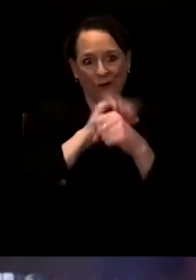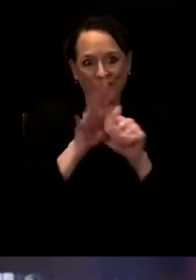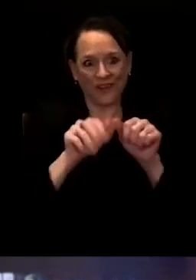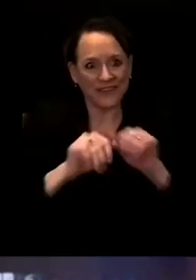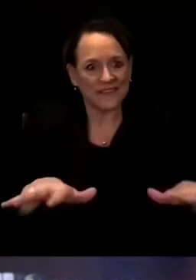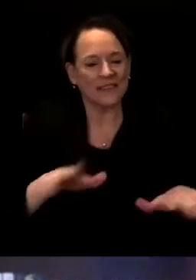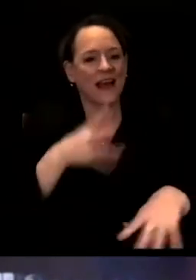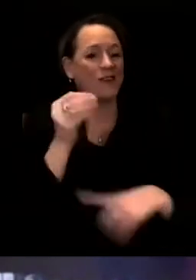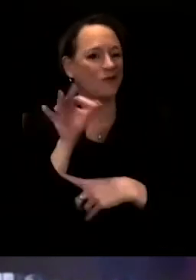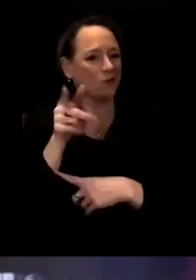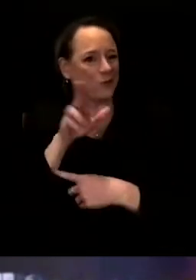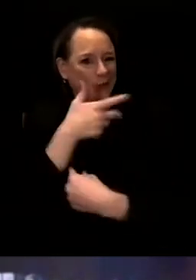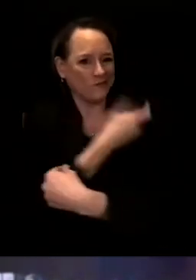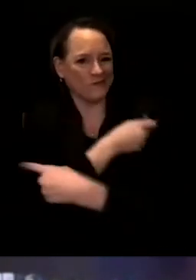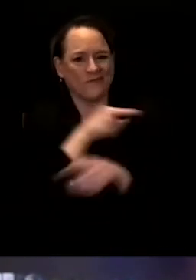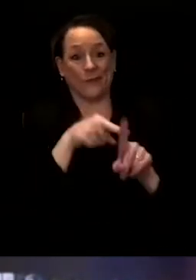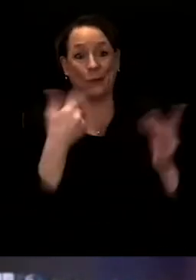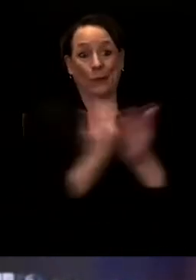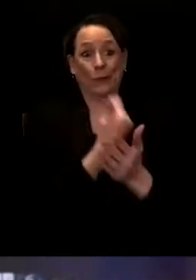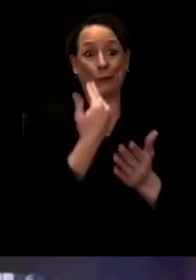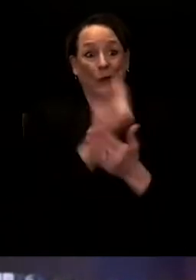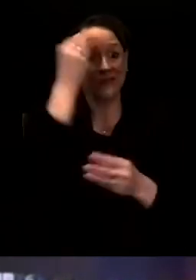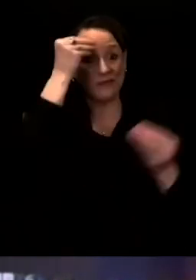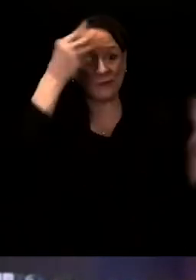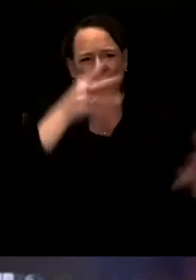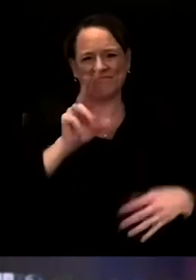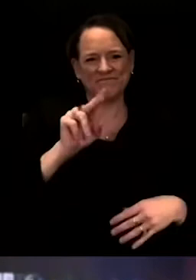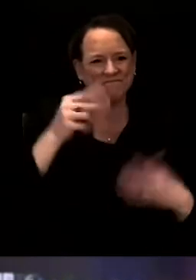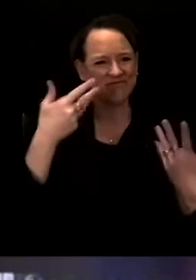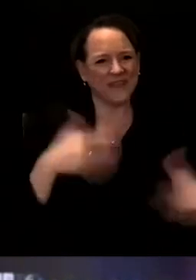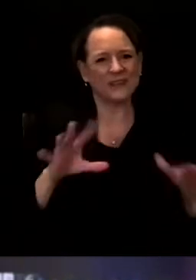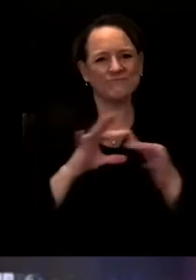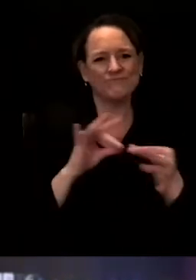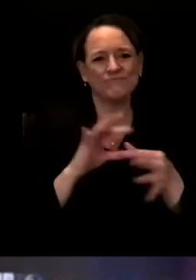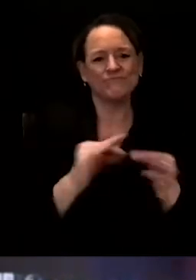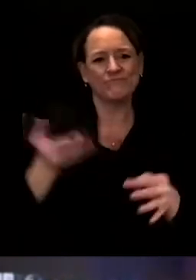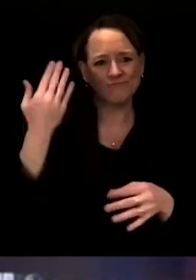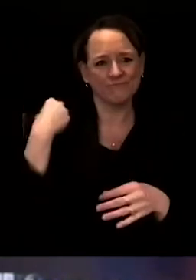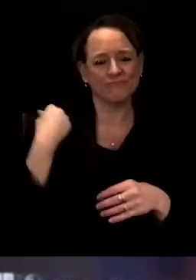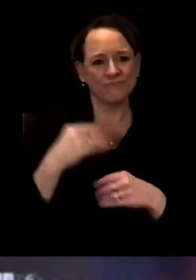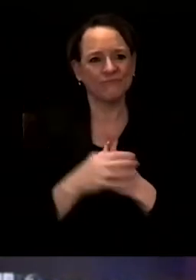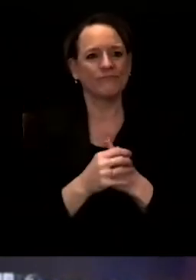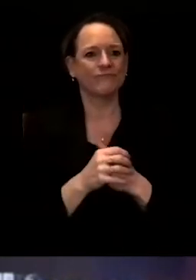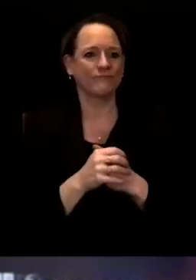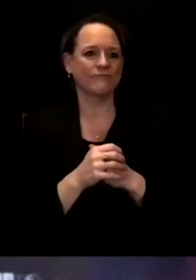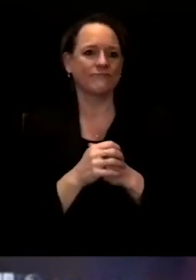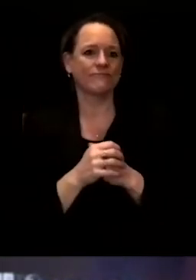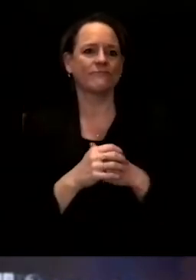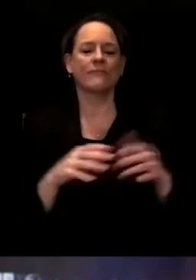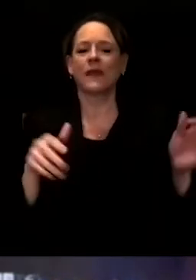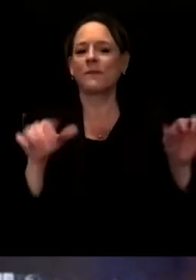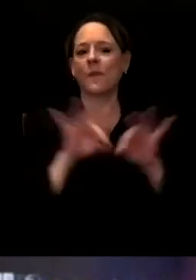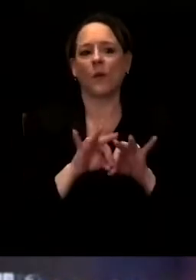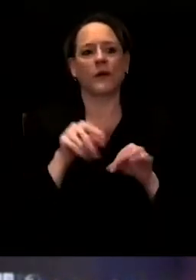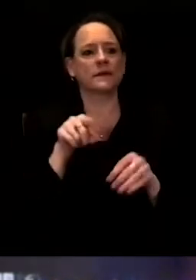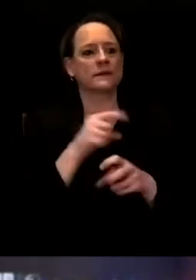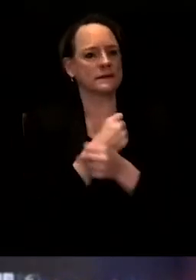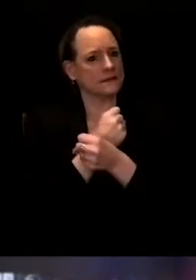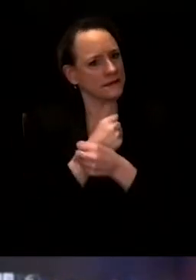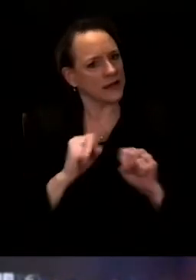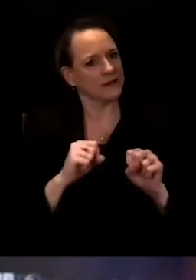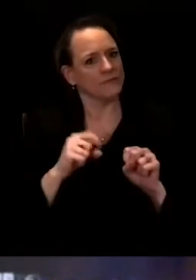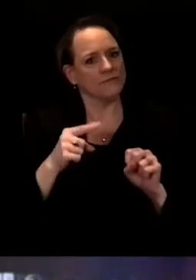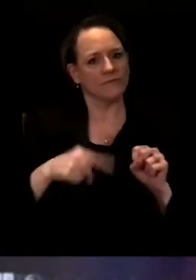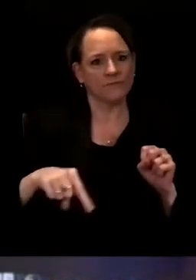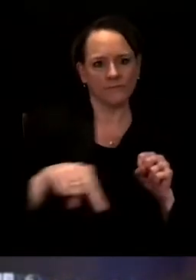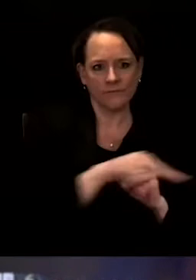and effective COVID-19 vaccine, we will continue to build on our previous experiences, continue to refine